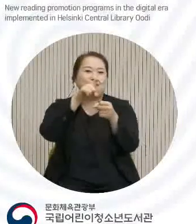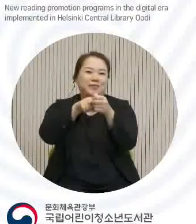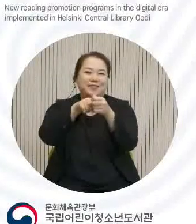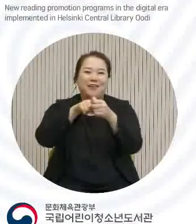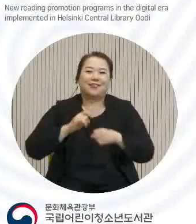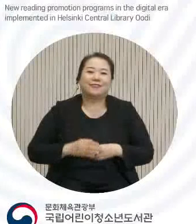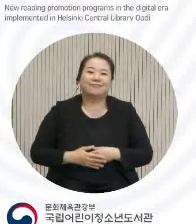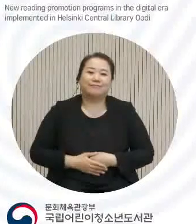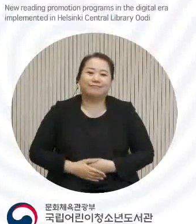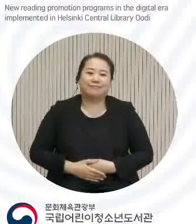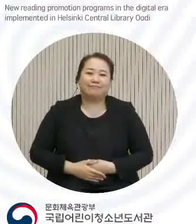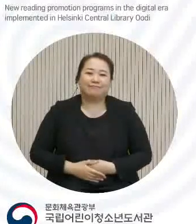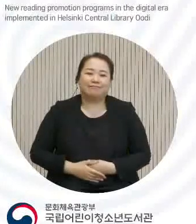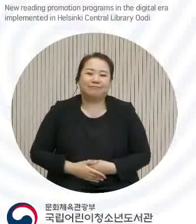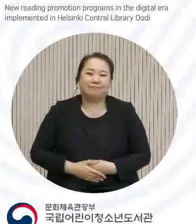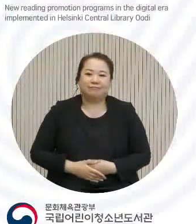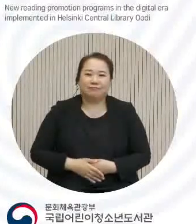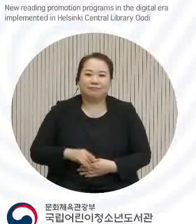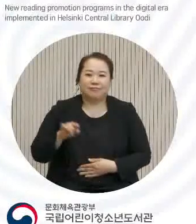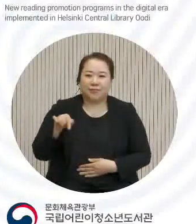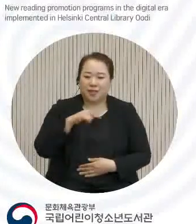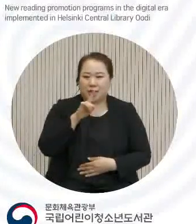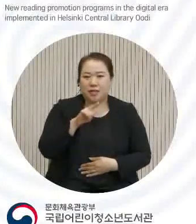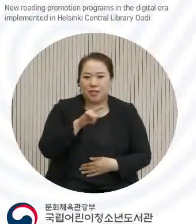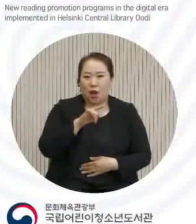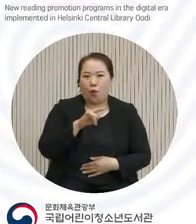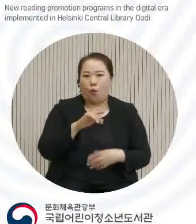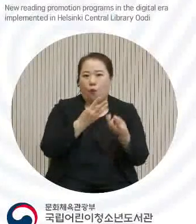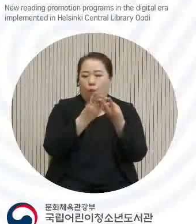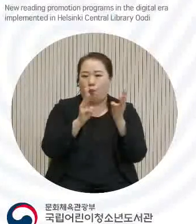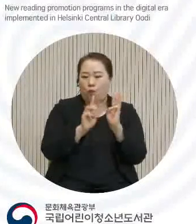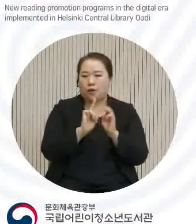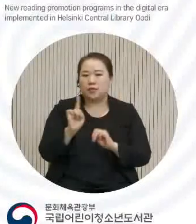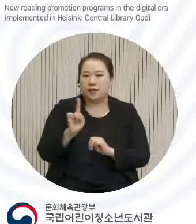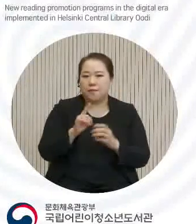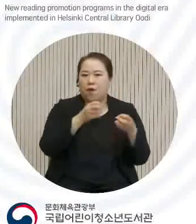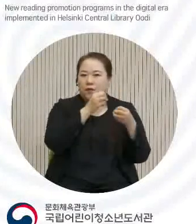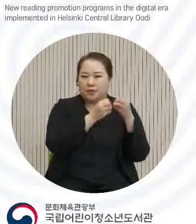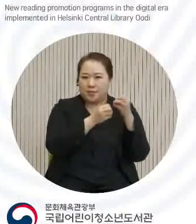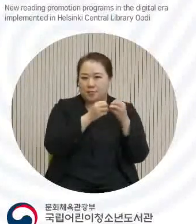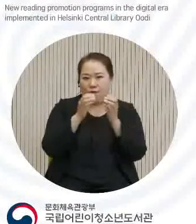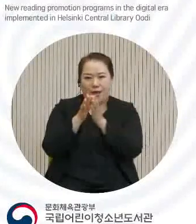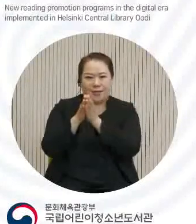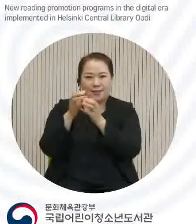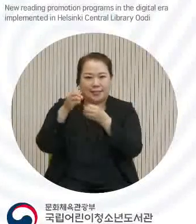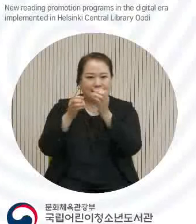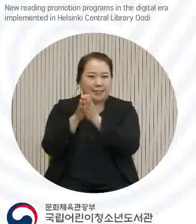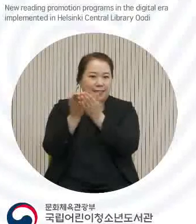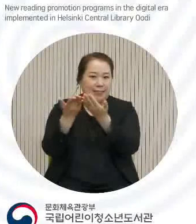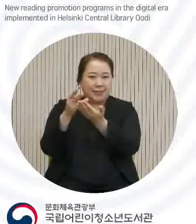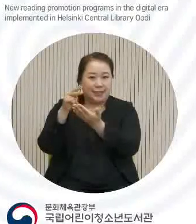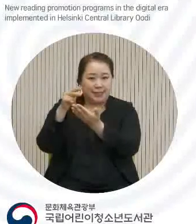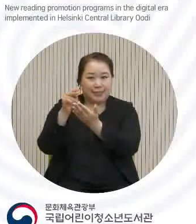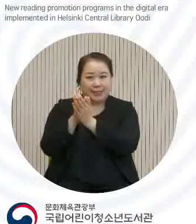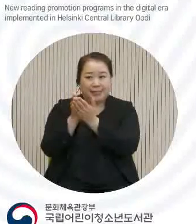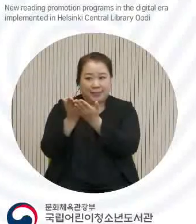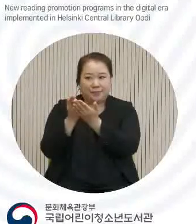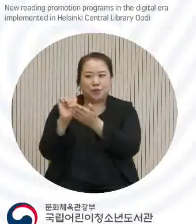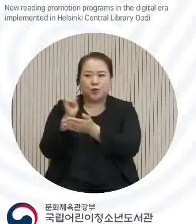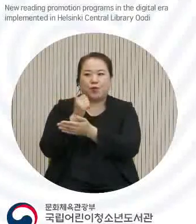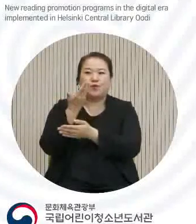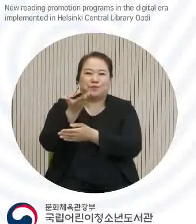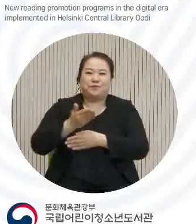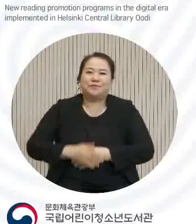In Build a Poem workshop, we introduce kids to poems and poetry, and after that kids will create their own poem